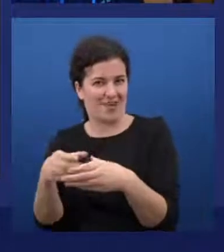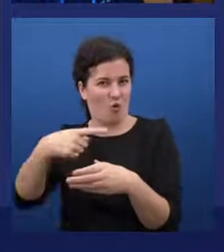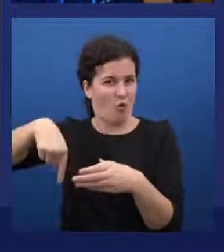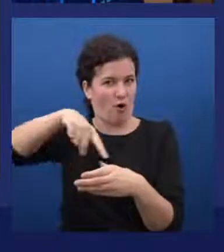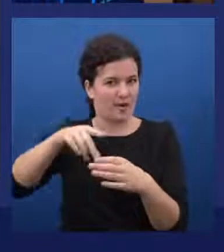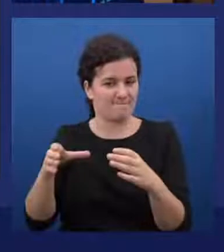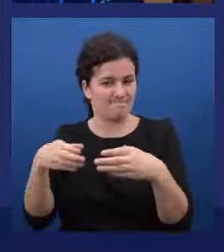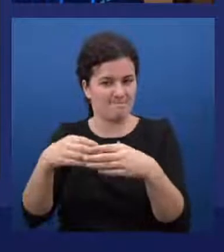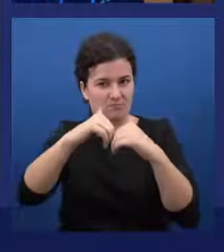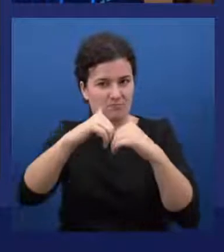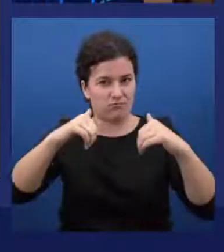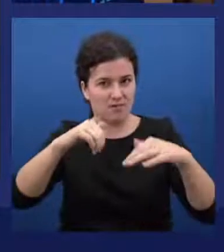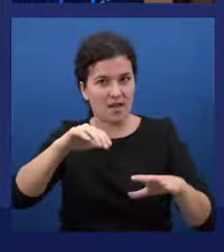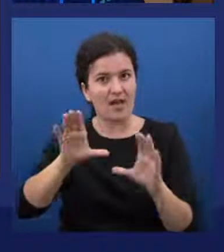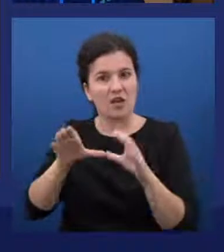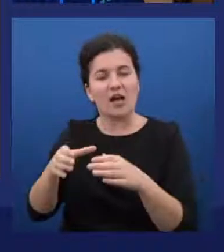Barnes.